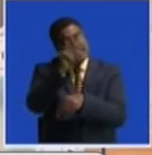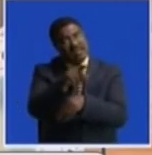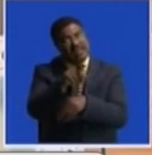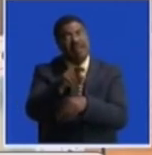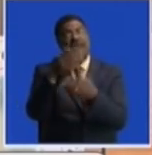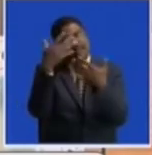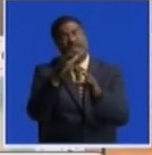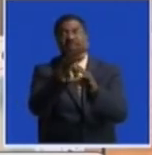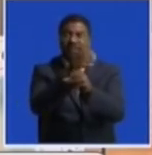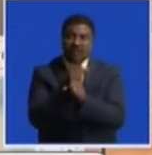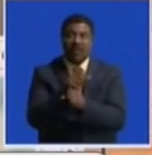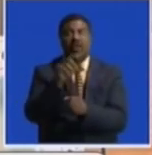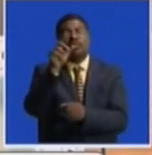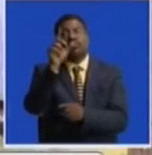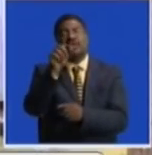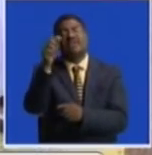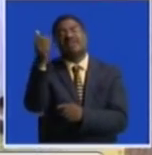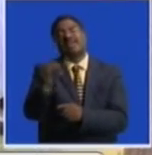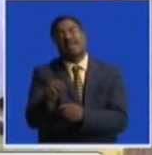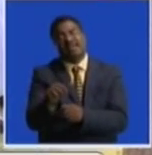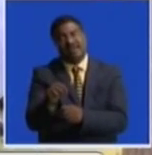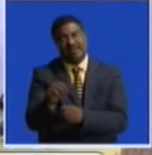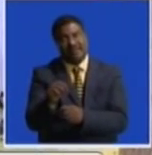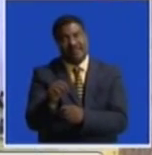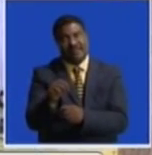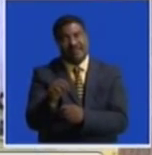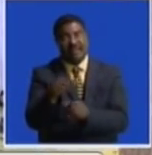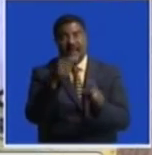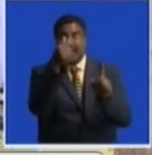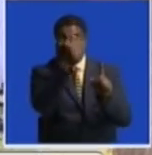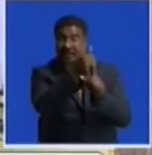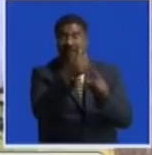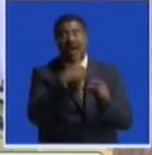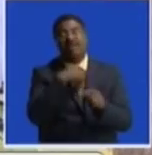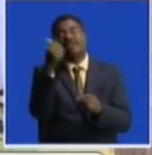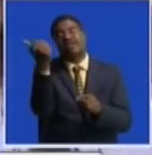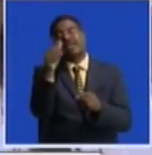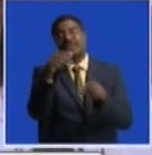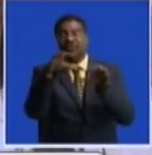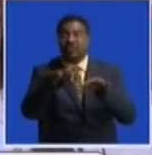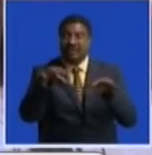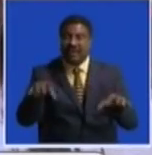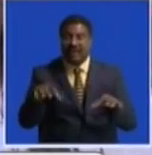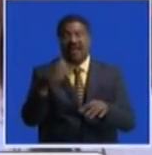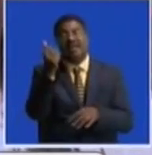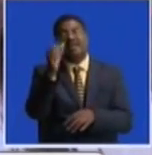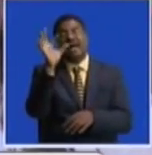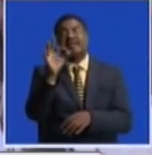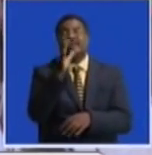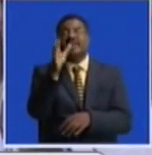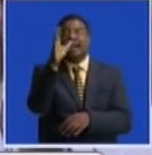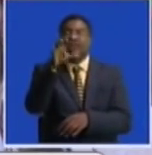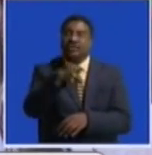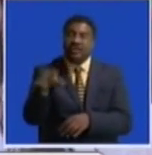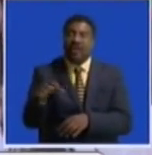in theology in 2010. The late Mama Kankasa is survived by 10 children, 19 grandchildren, and